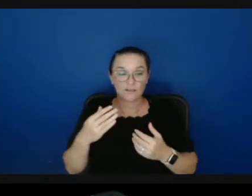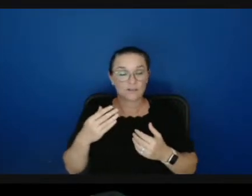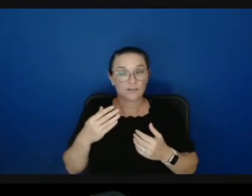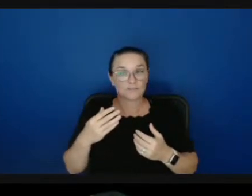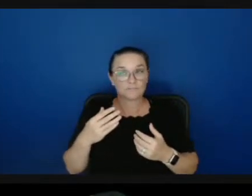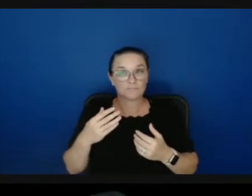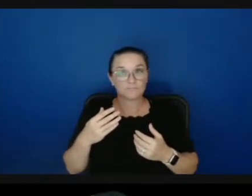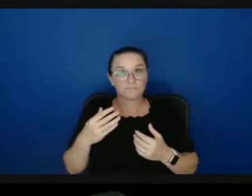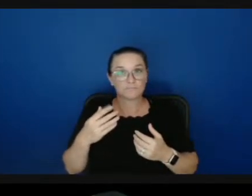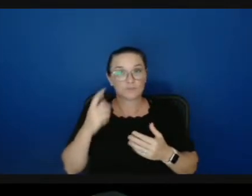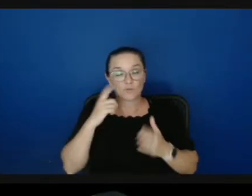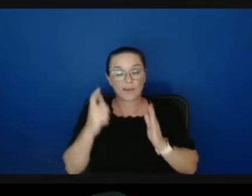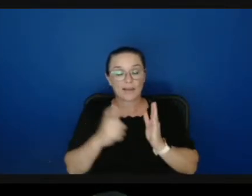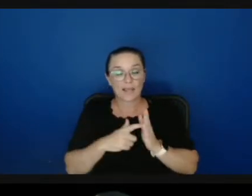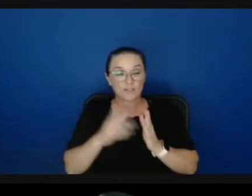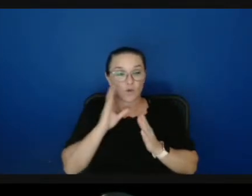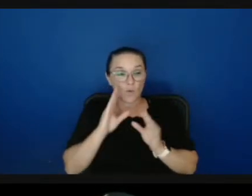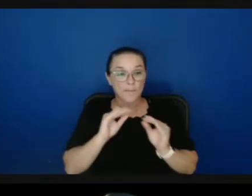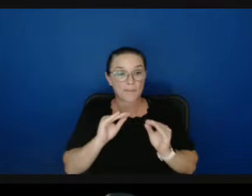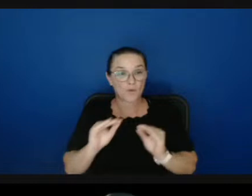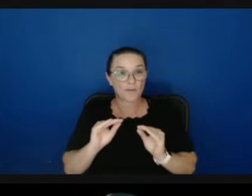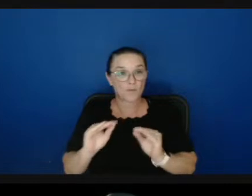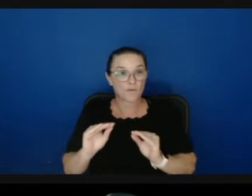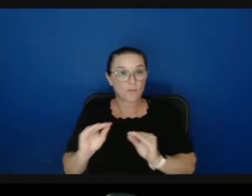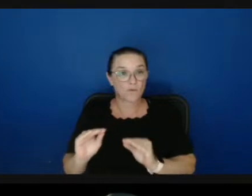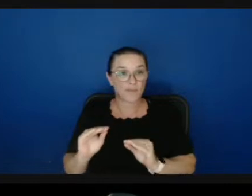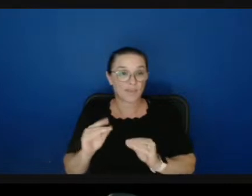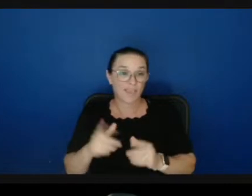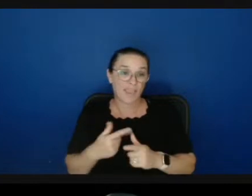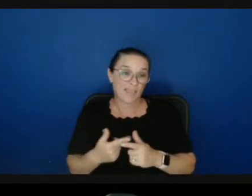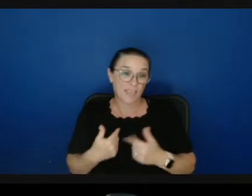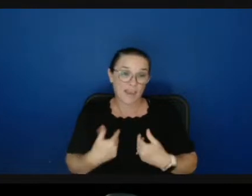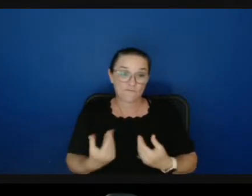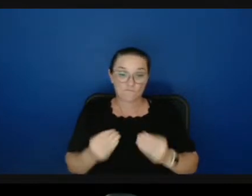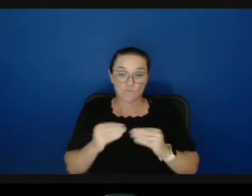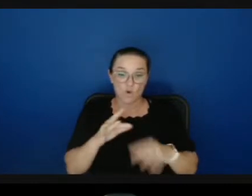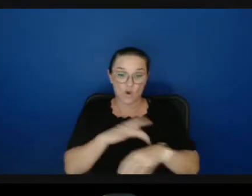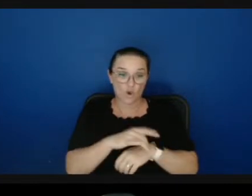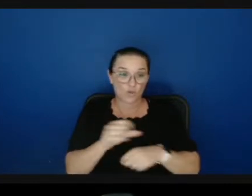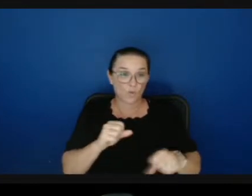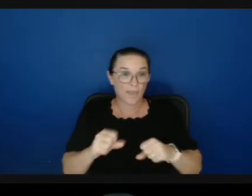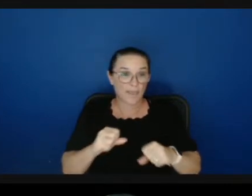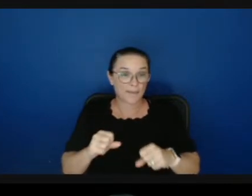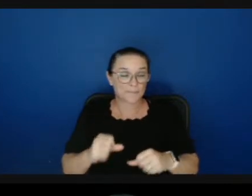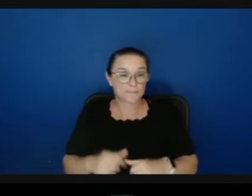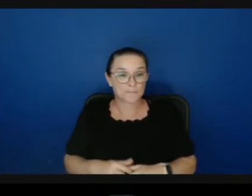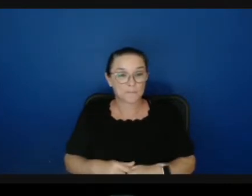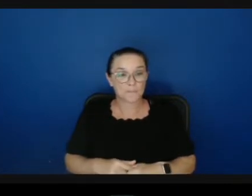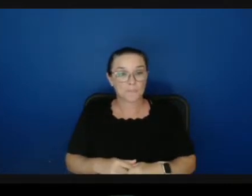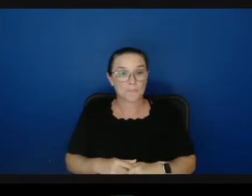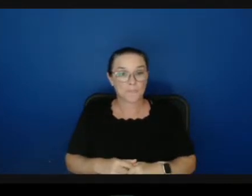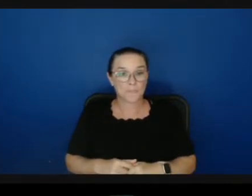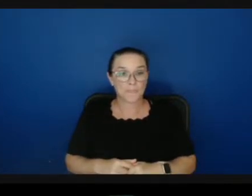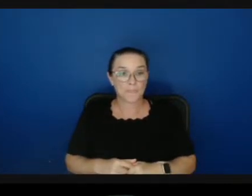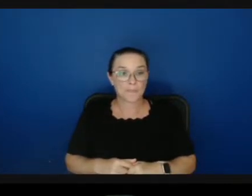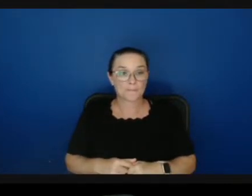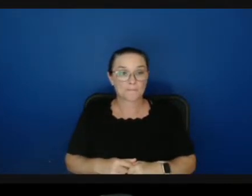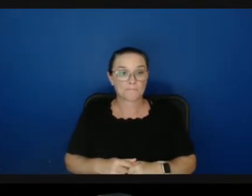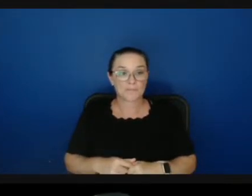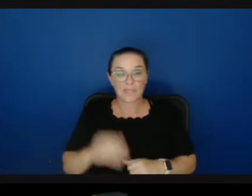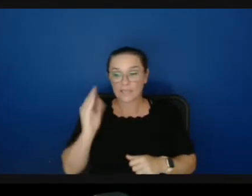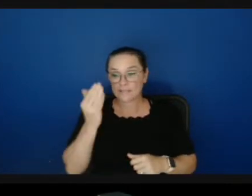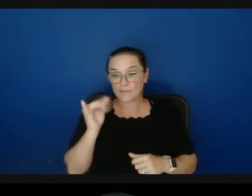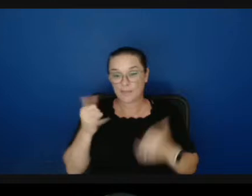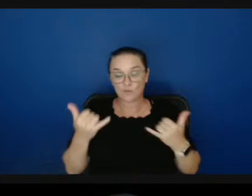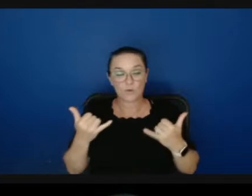there will be more events of larger magnitudes in the south flank. And it just seemed like today was a good